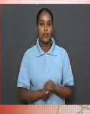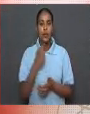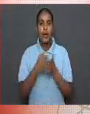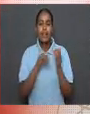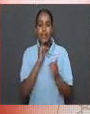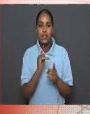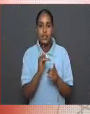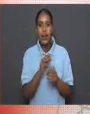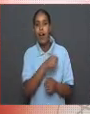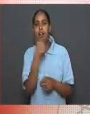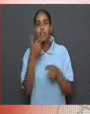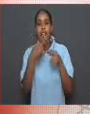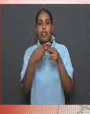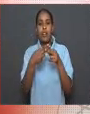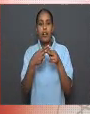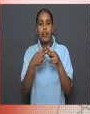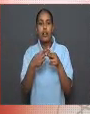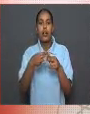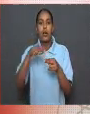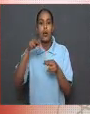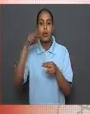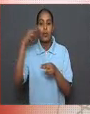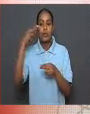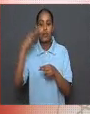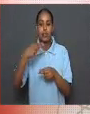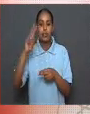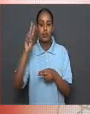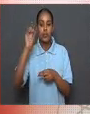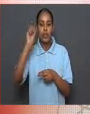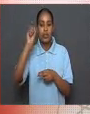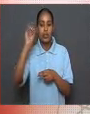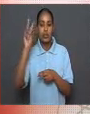What is another name for pyrosulfuric acid?